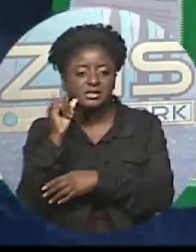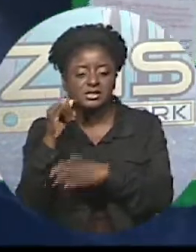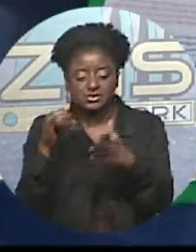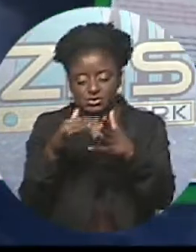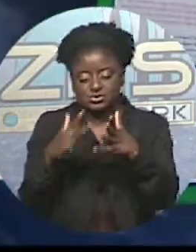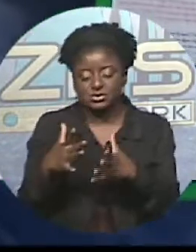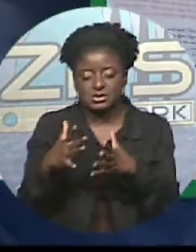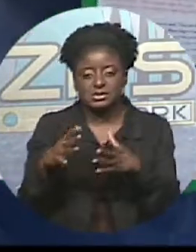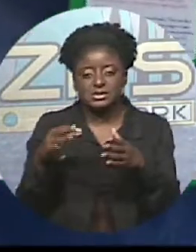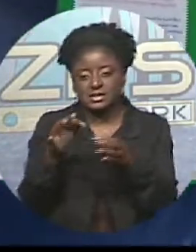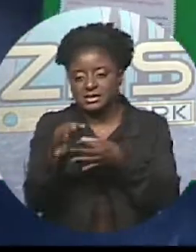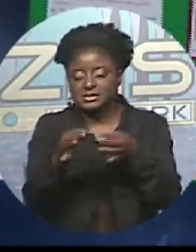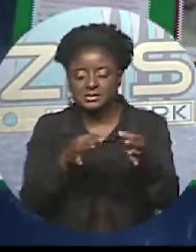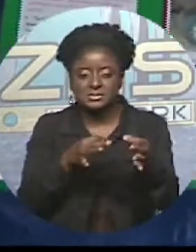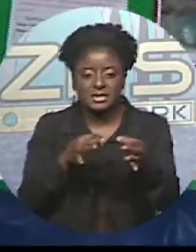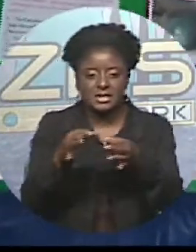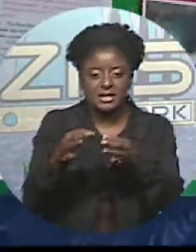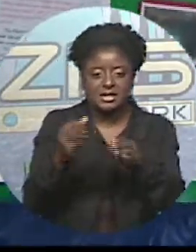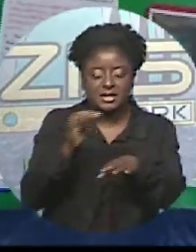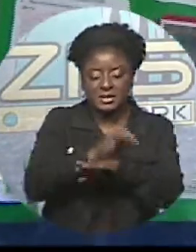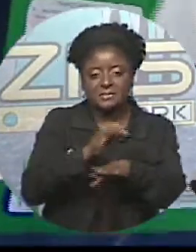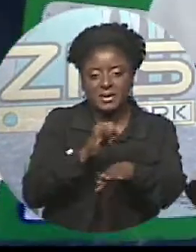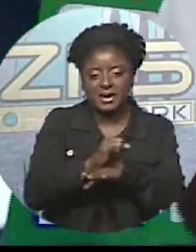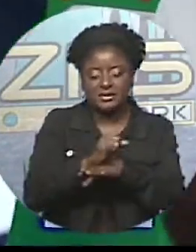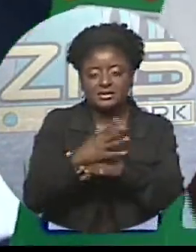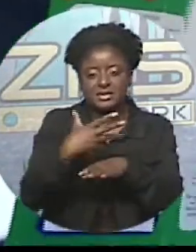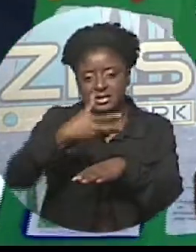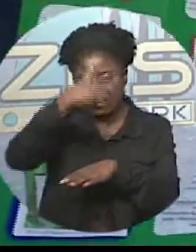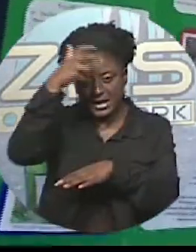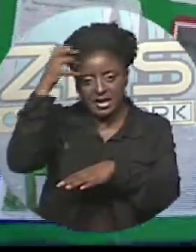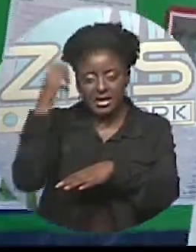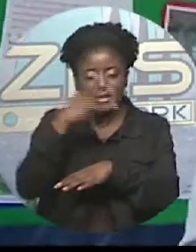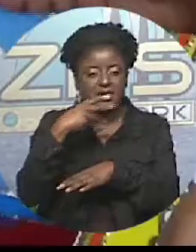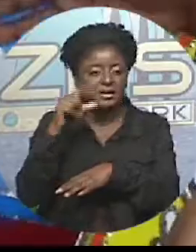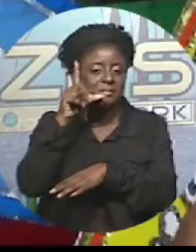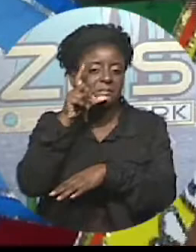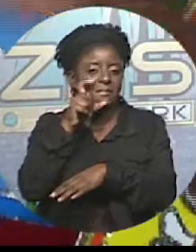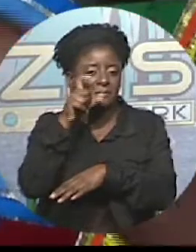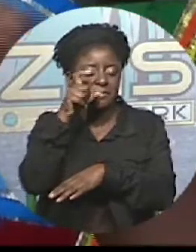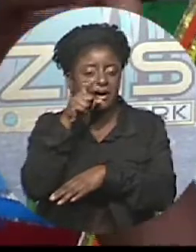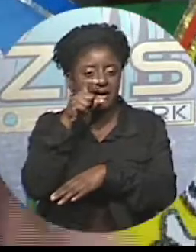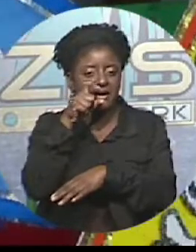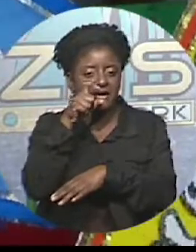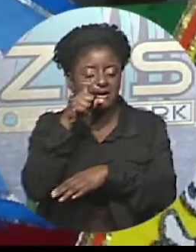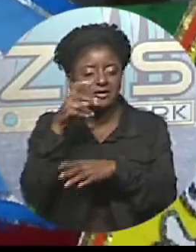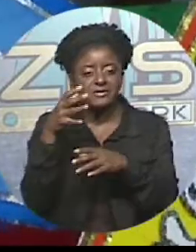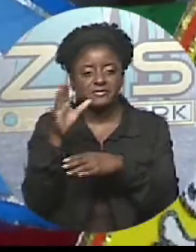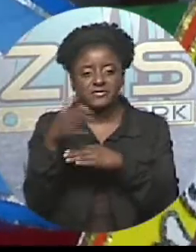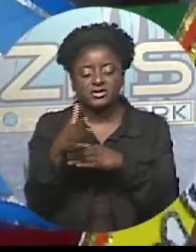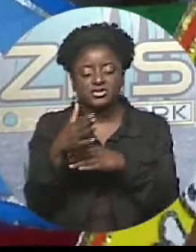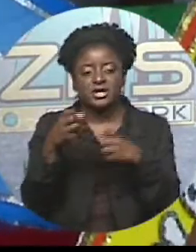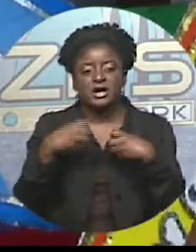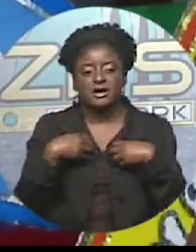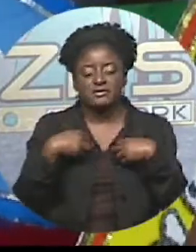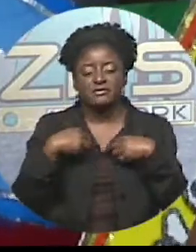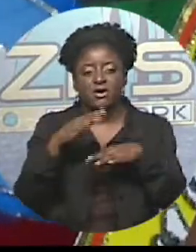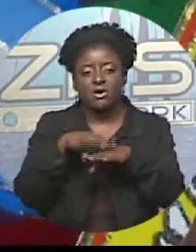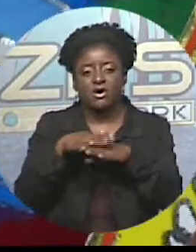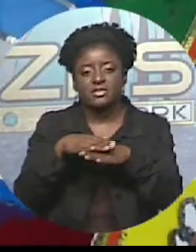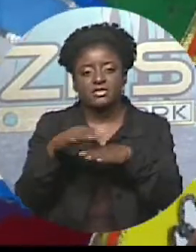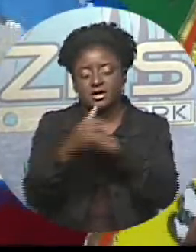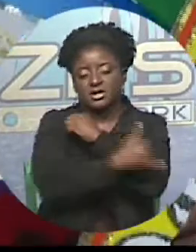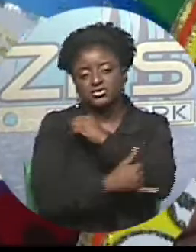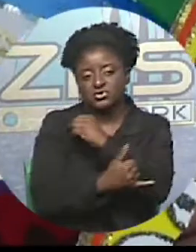lion and parrot fish will have on the country's ecosystem. Our class, we were basically researching the lionfish as an